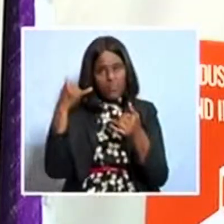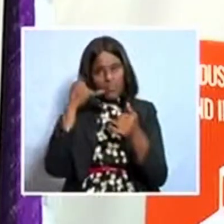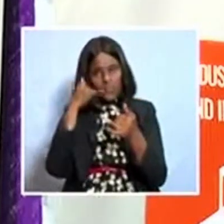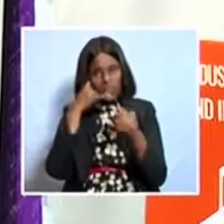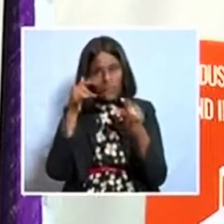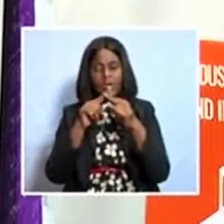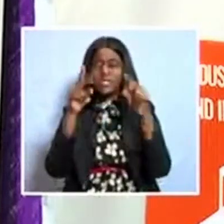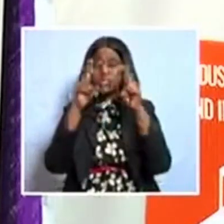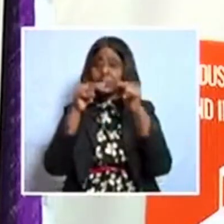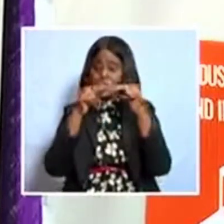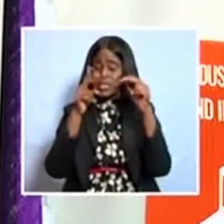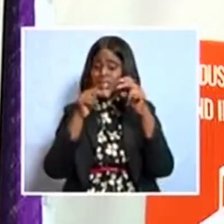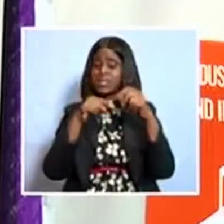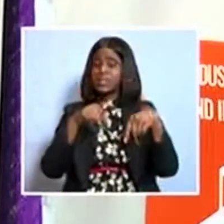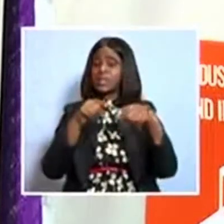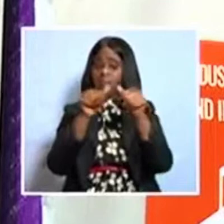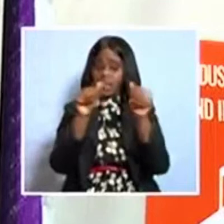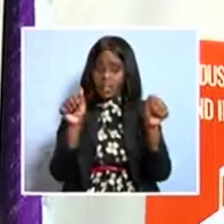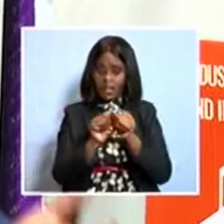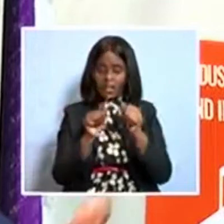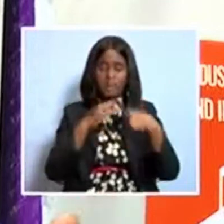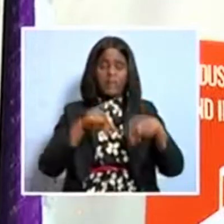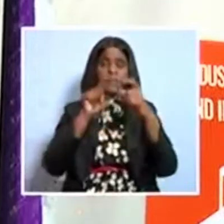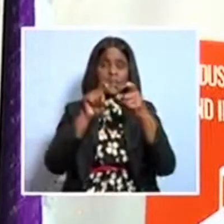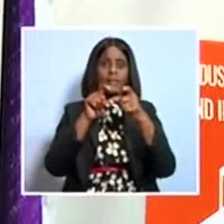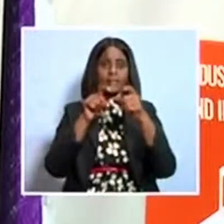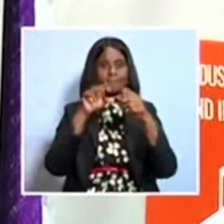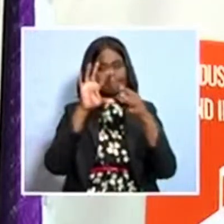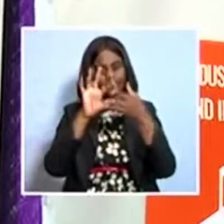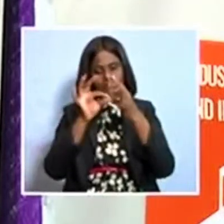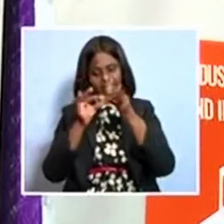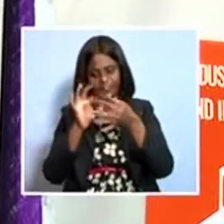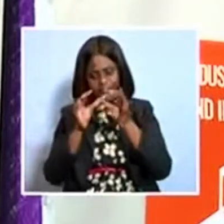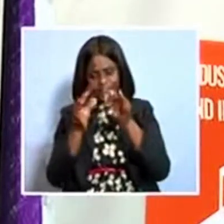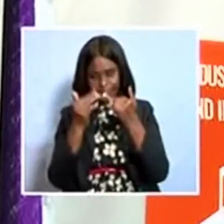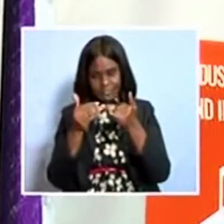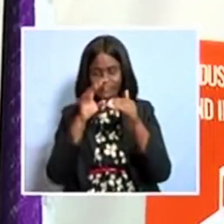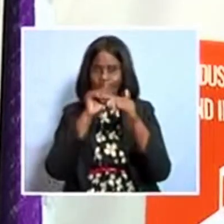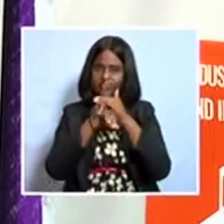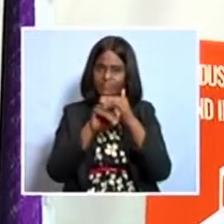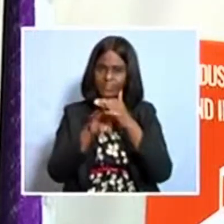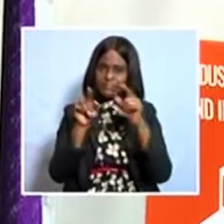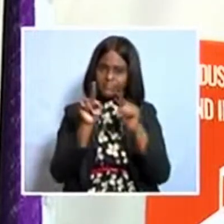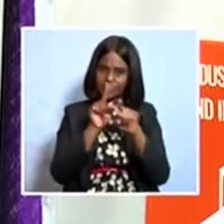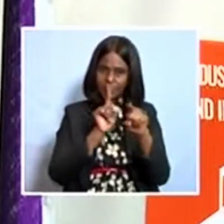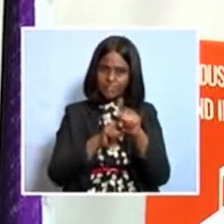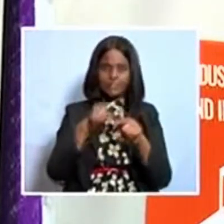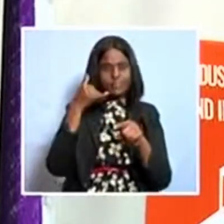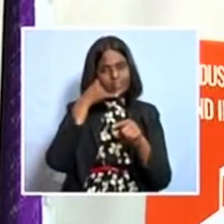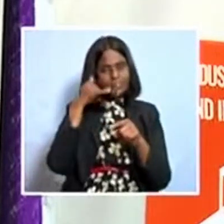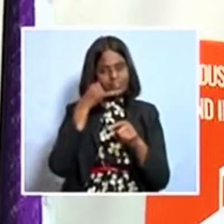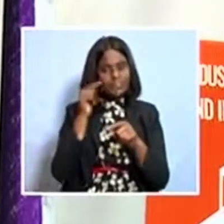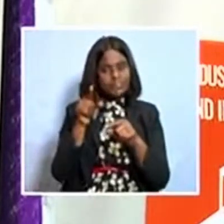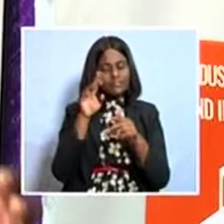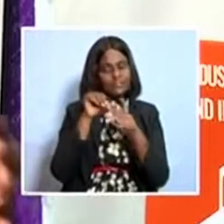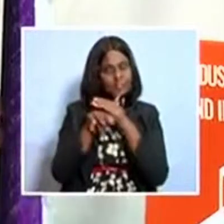areas are having challenges to access connectivity when it comes to access to mobile phones.